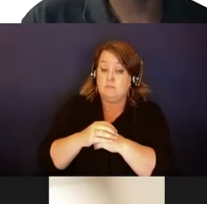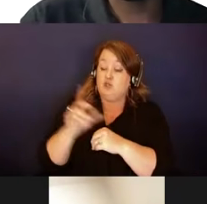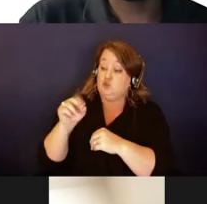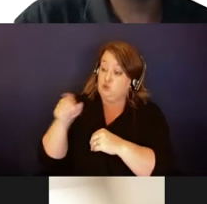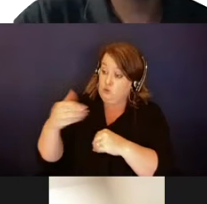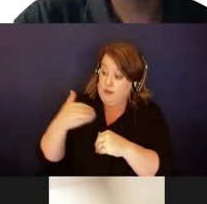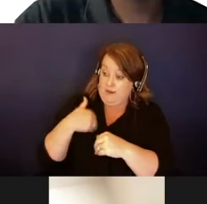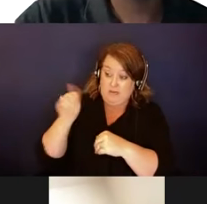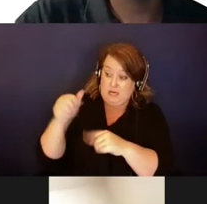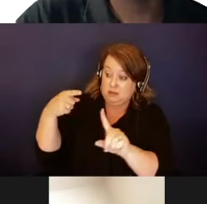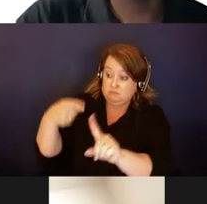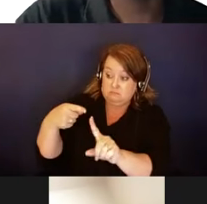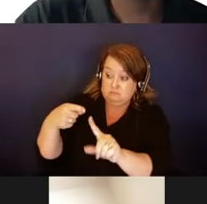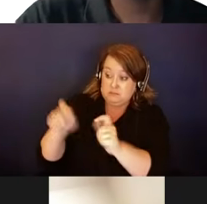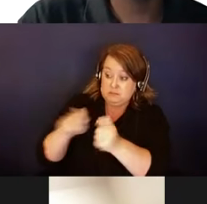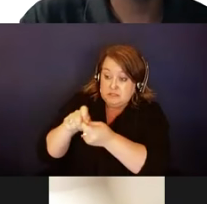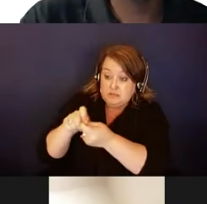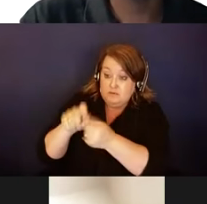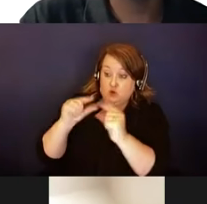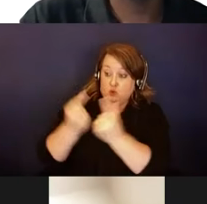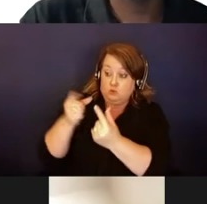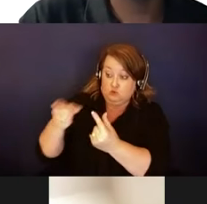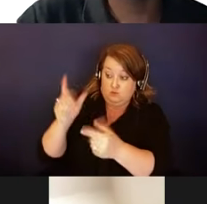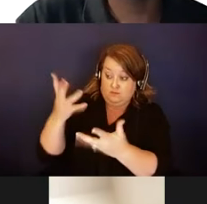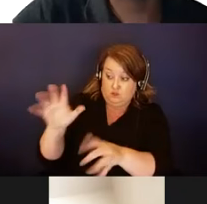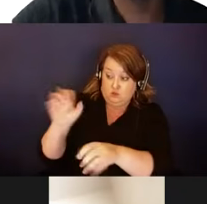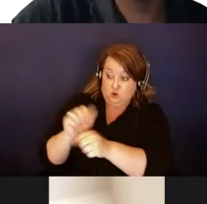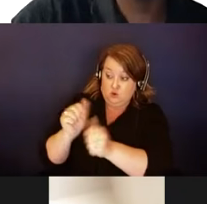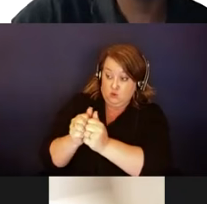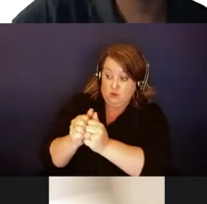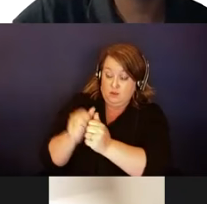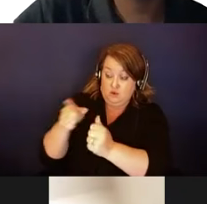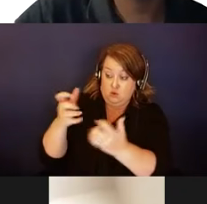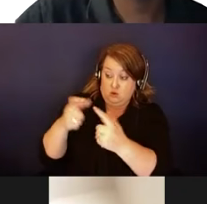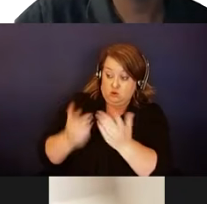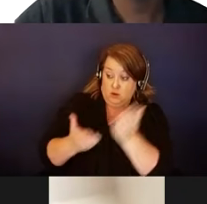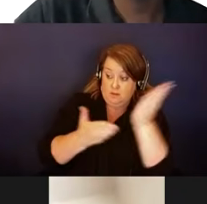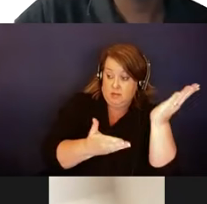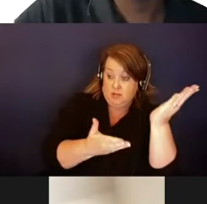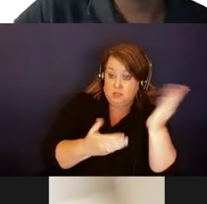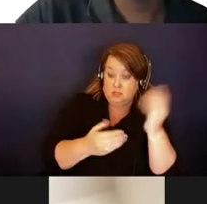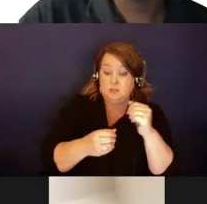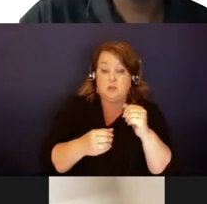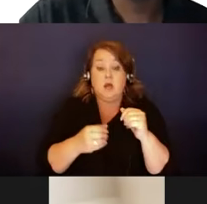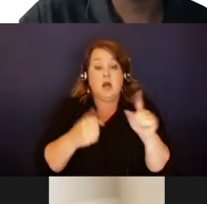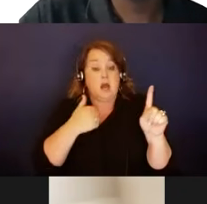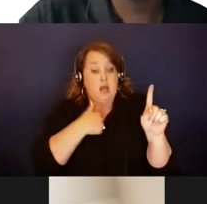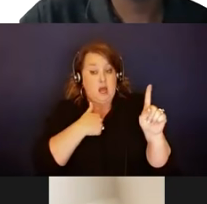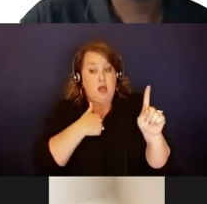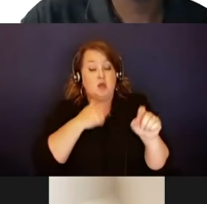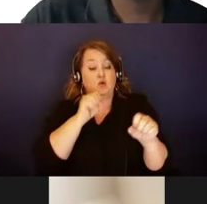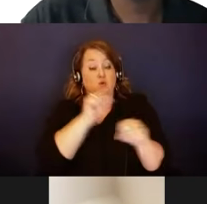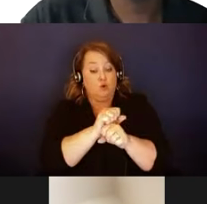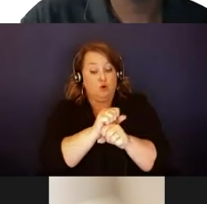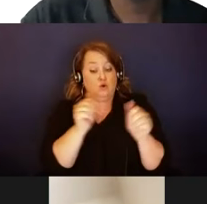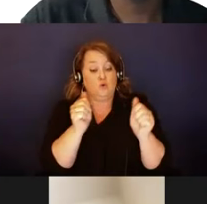groups in mind that you've worked with in the past or that you would like to recommend? Well, I worked